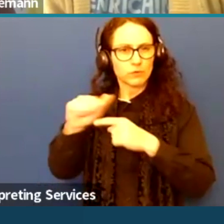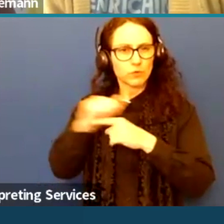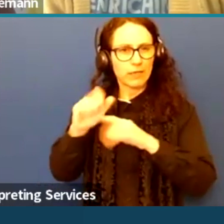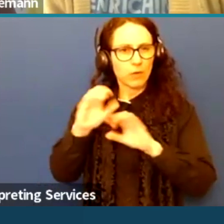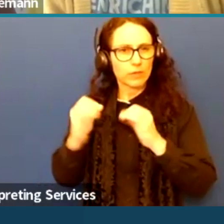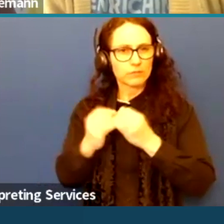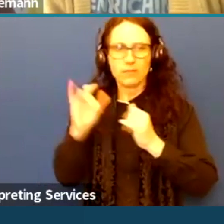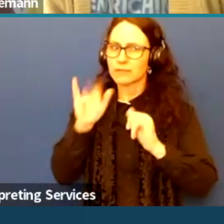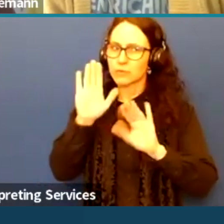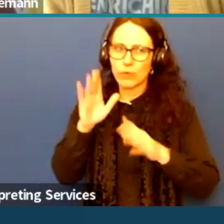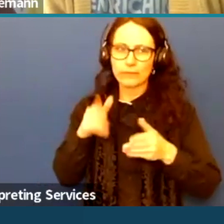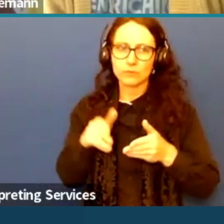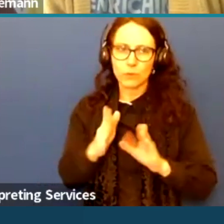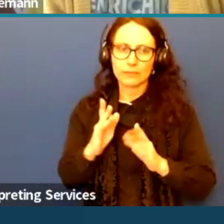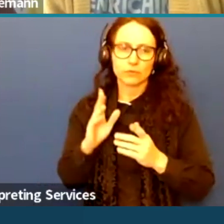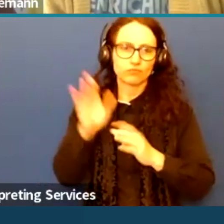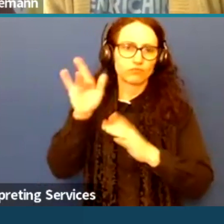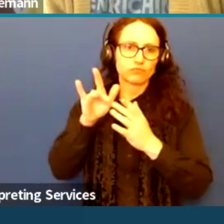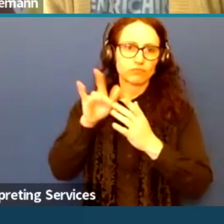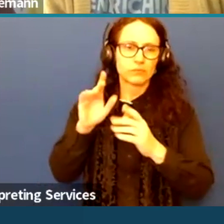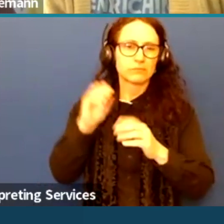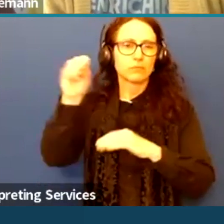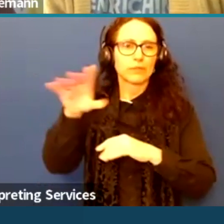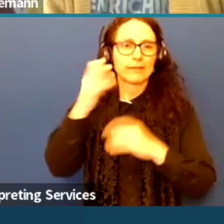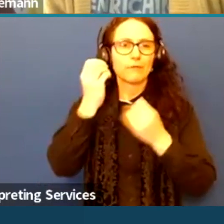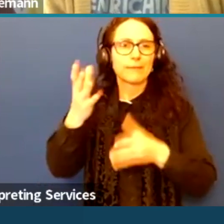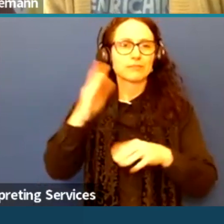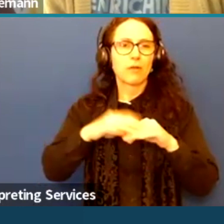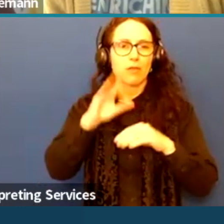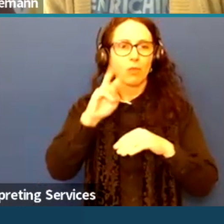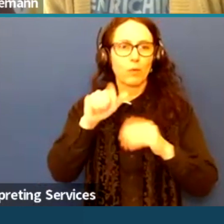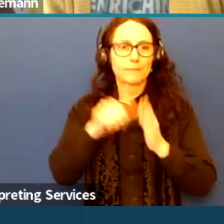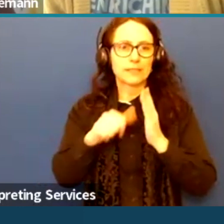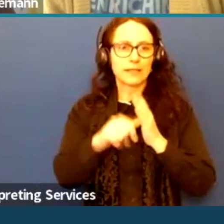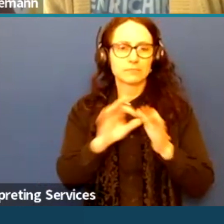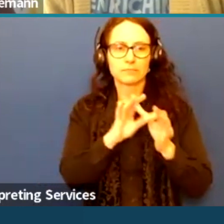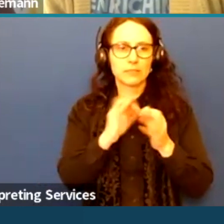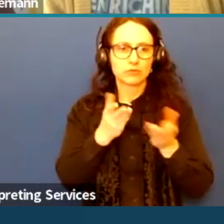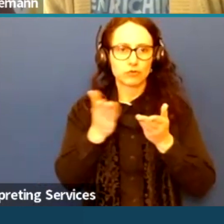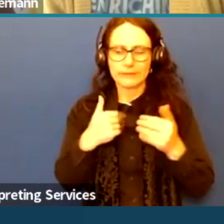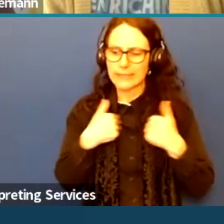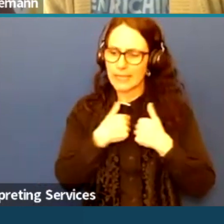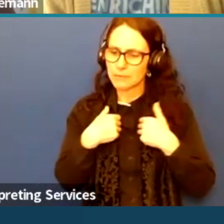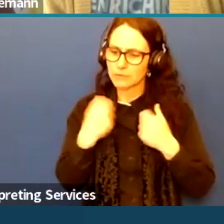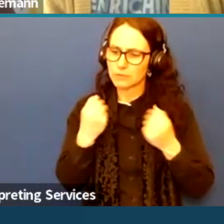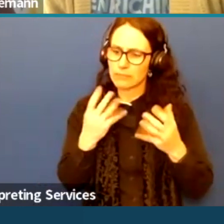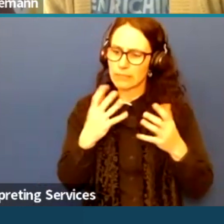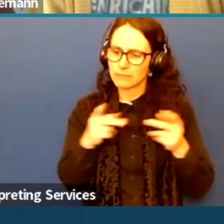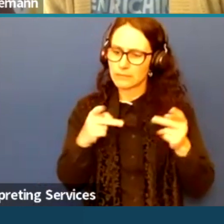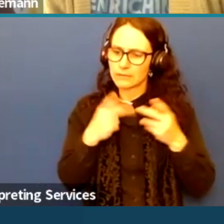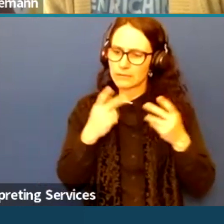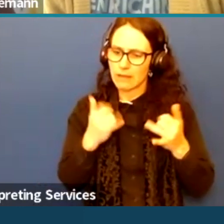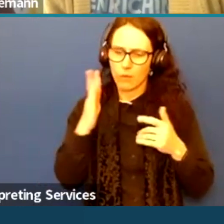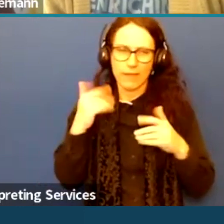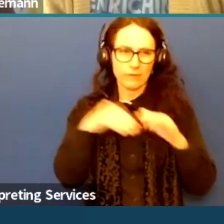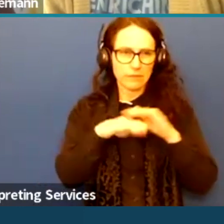reach out. And also putting information on your website about service animals. So a lot of places now will have an accessibility portion